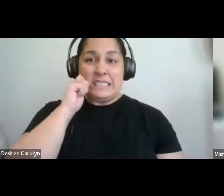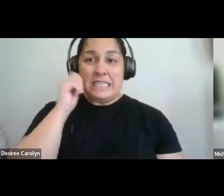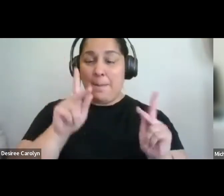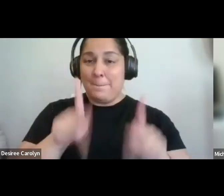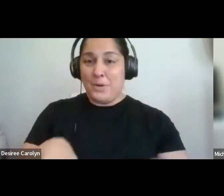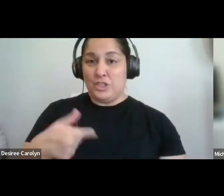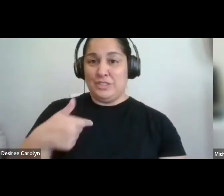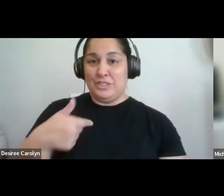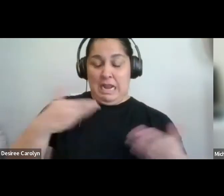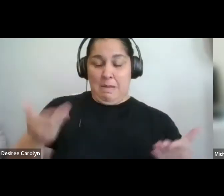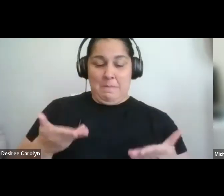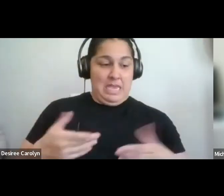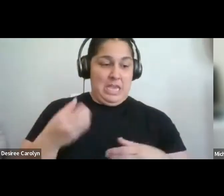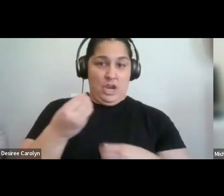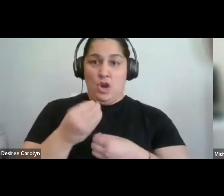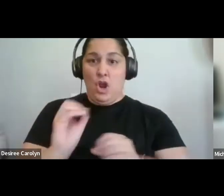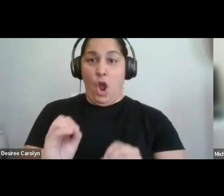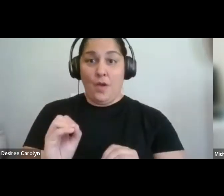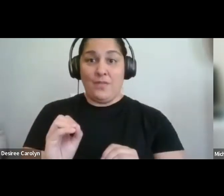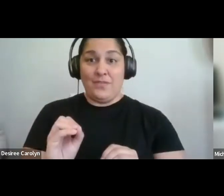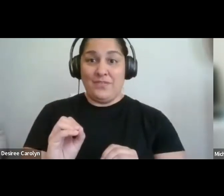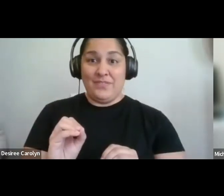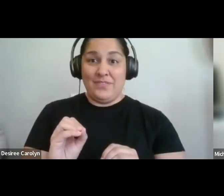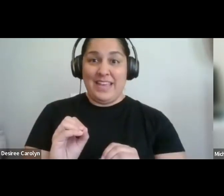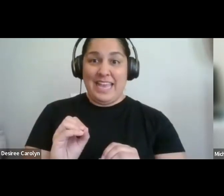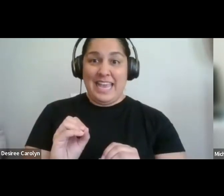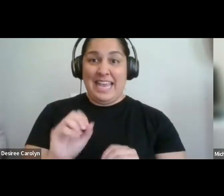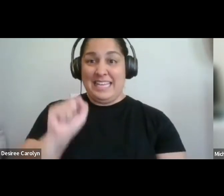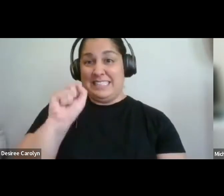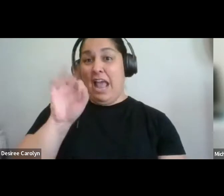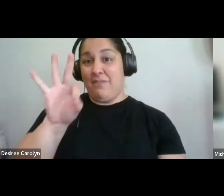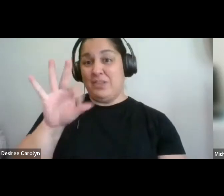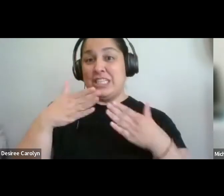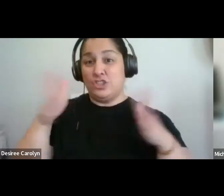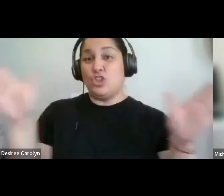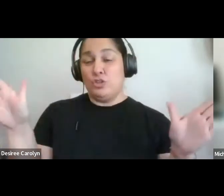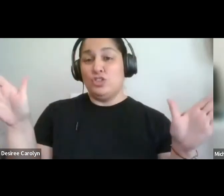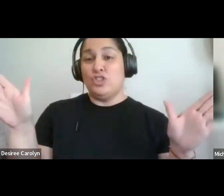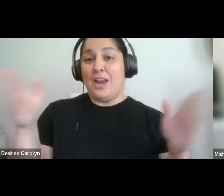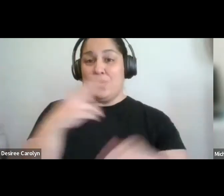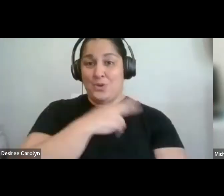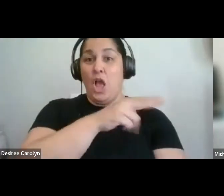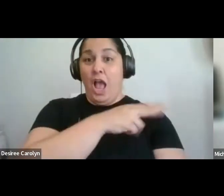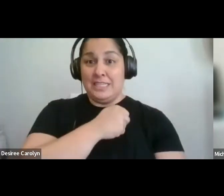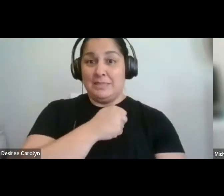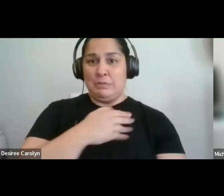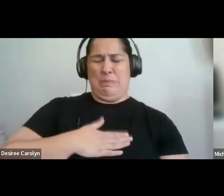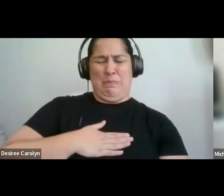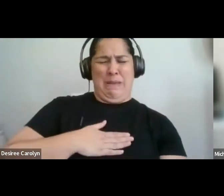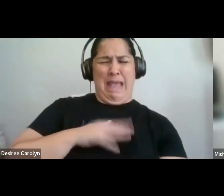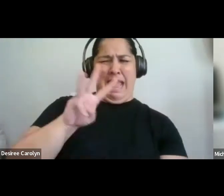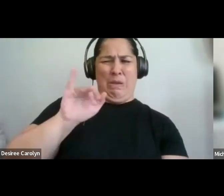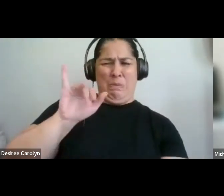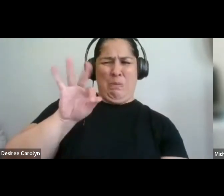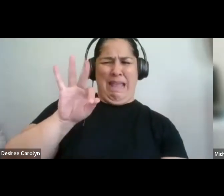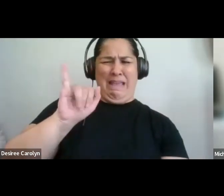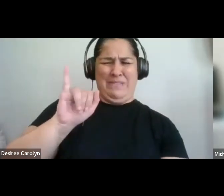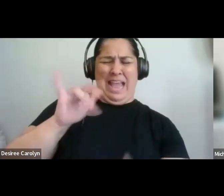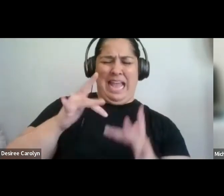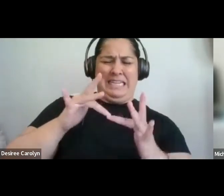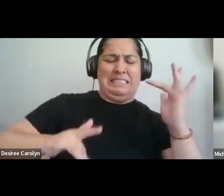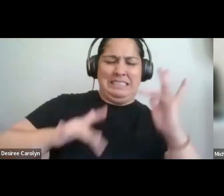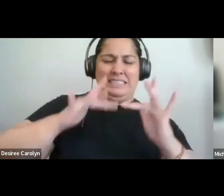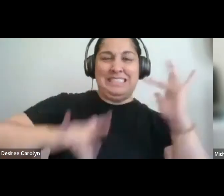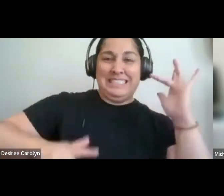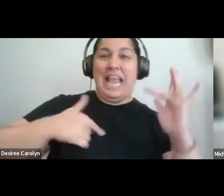General Hospital. Occasionally my Wi-Fi cuts out. So if that does happen, I will rejoin in 30 seconds, I promise. And